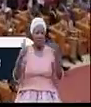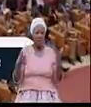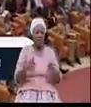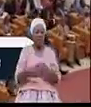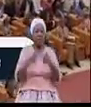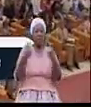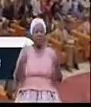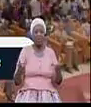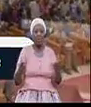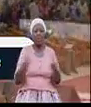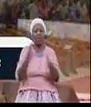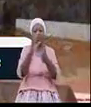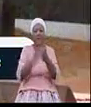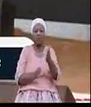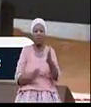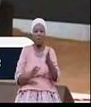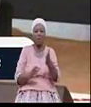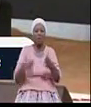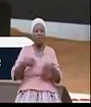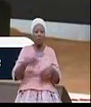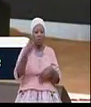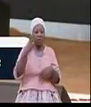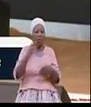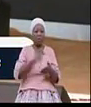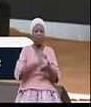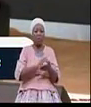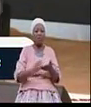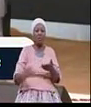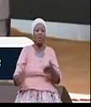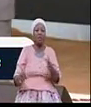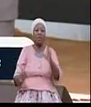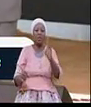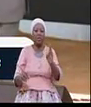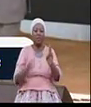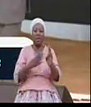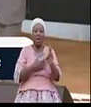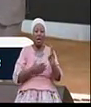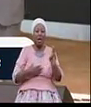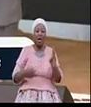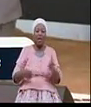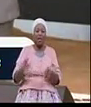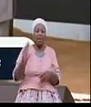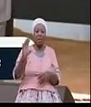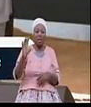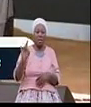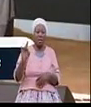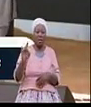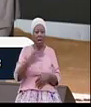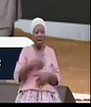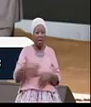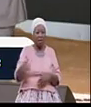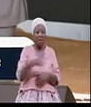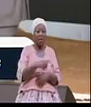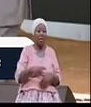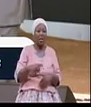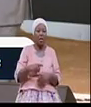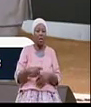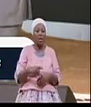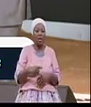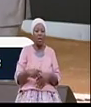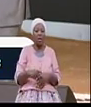great chapter. We're reading from verses 7 and 8. And they